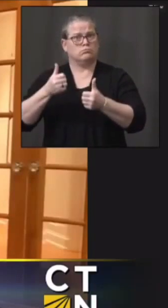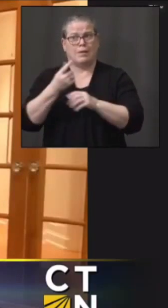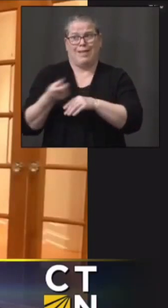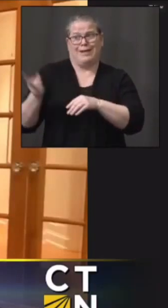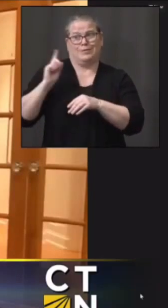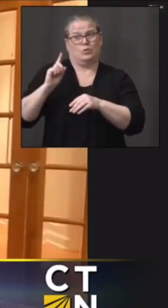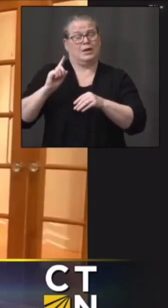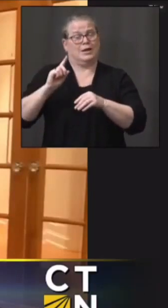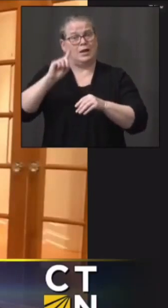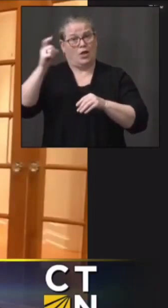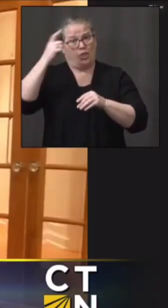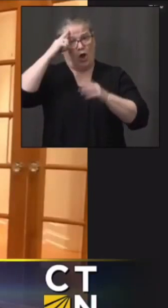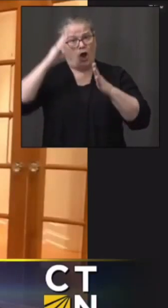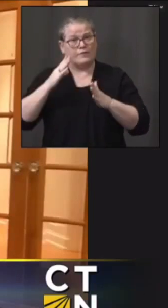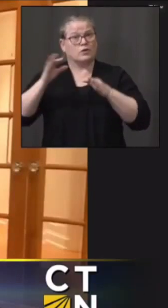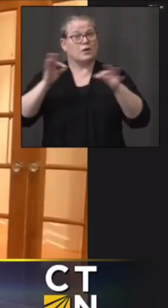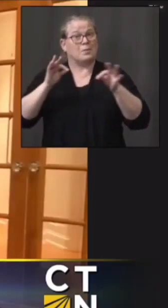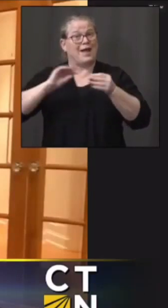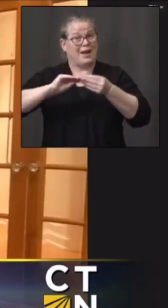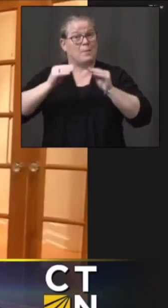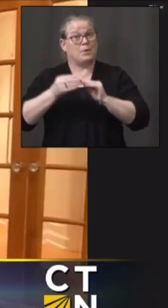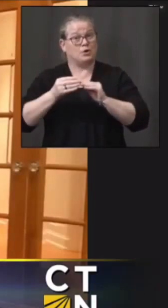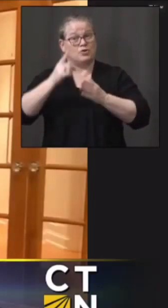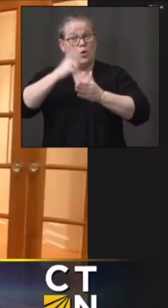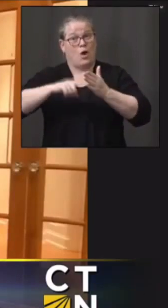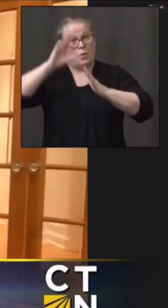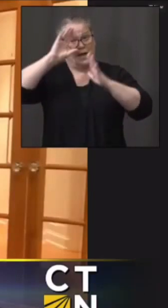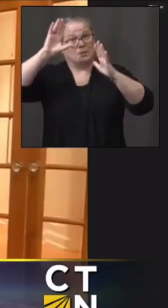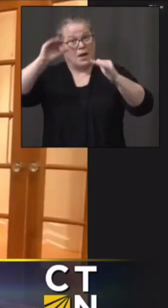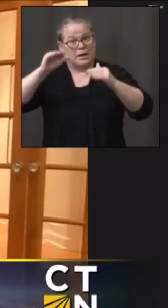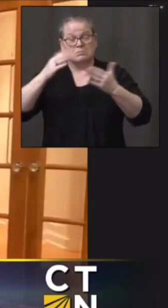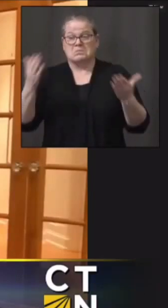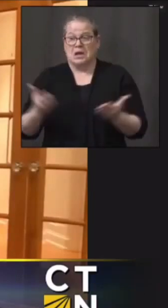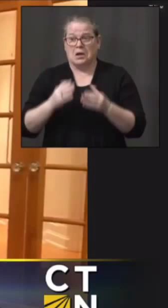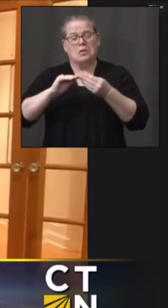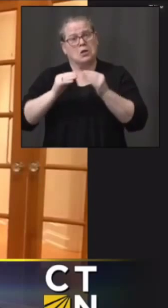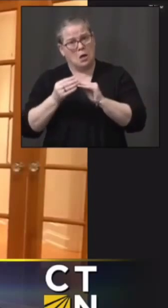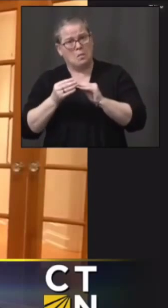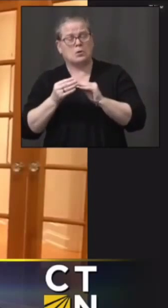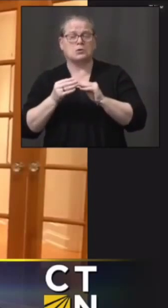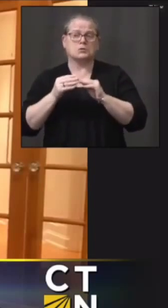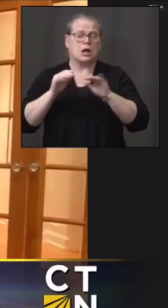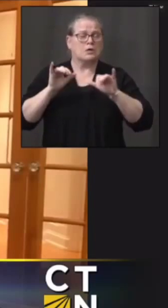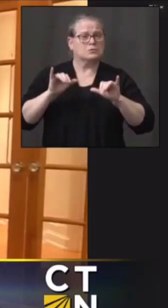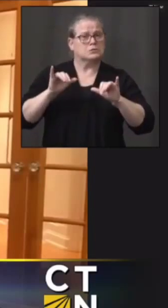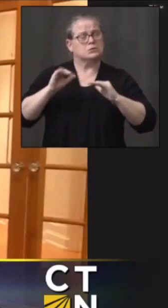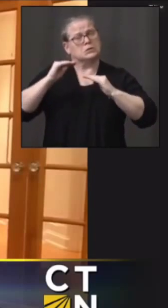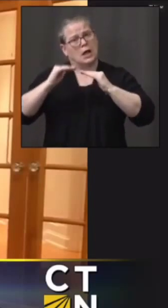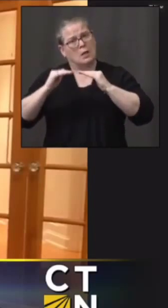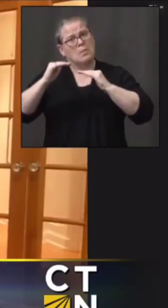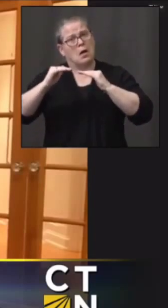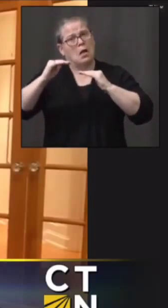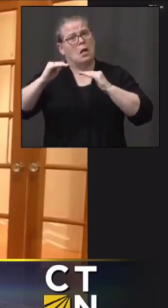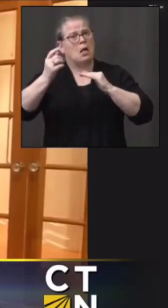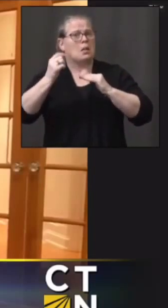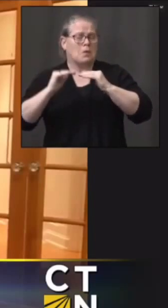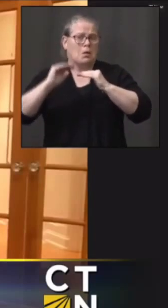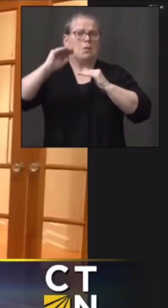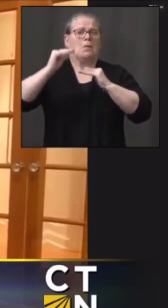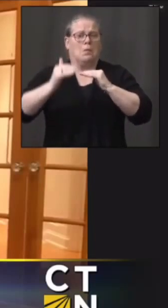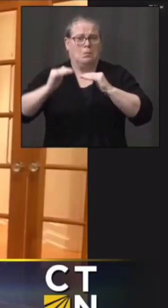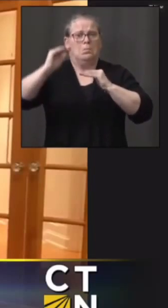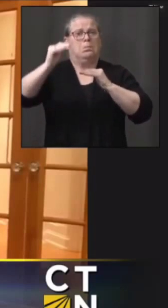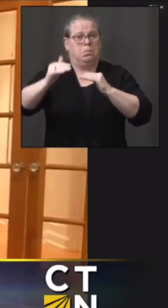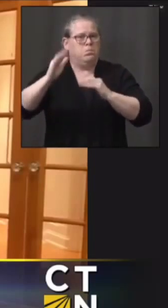weeks is stable. It fluctuates a little bit here and there week by week, and I'm sure it will continue to do so as we go forward. But